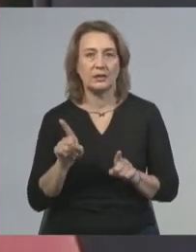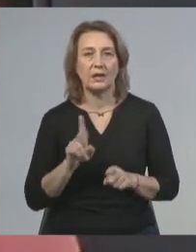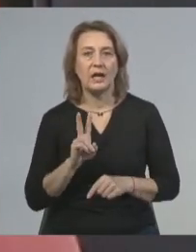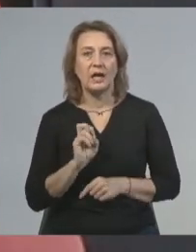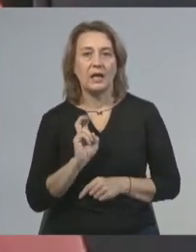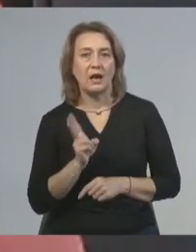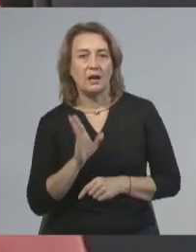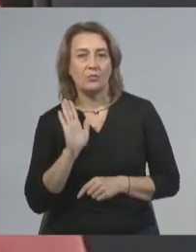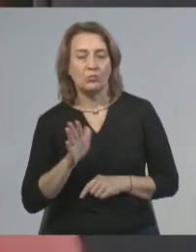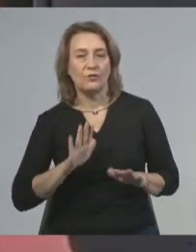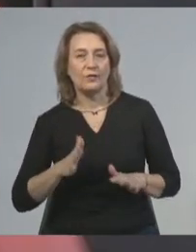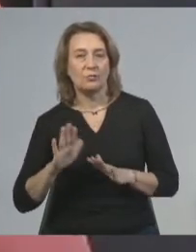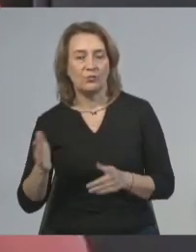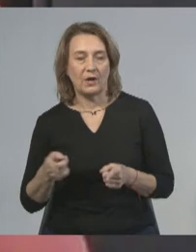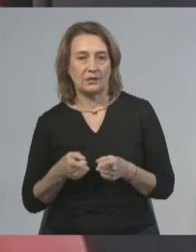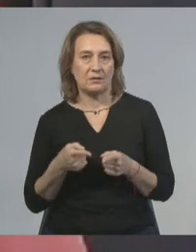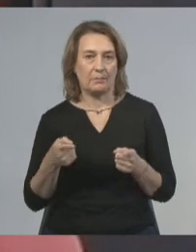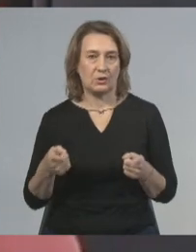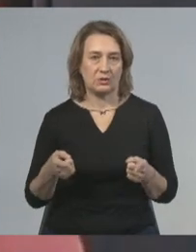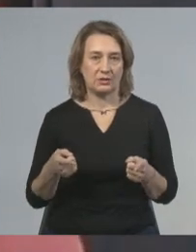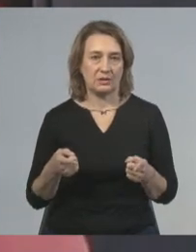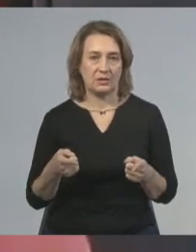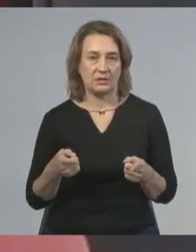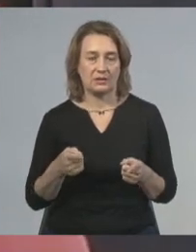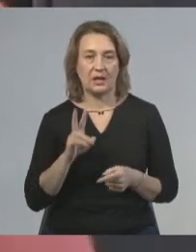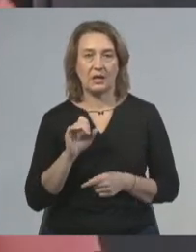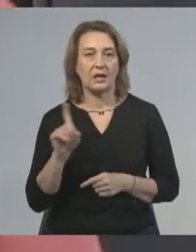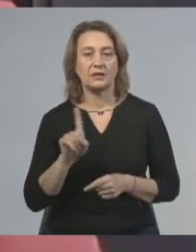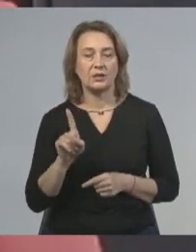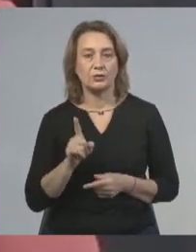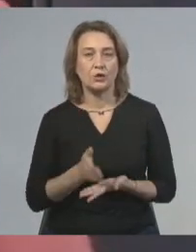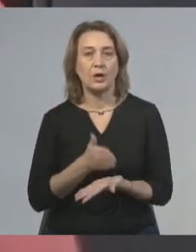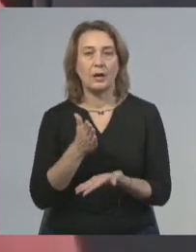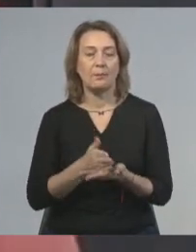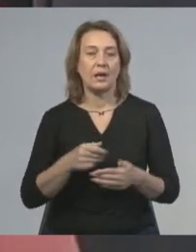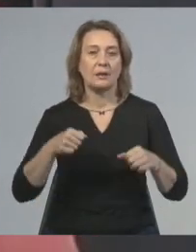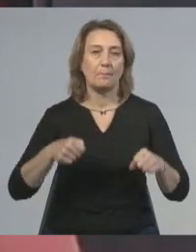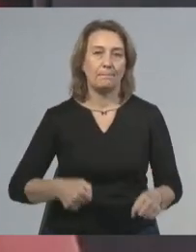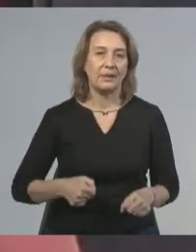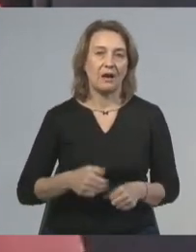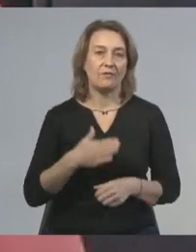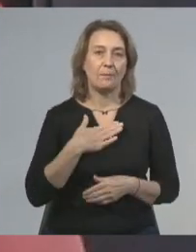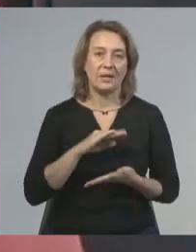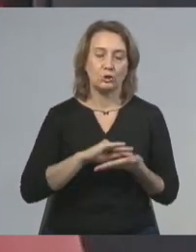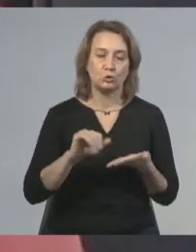and it helped but we don't really know how the process will take place